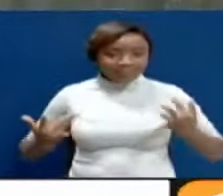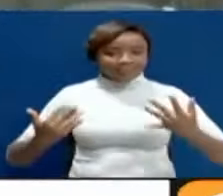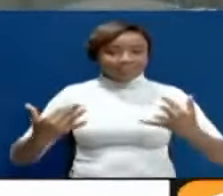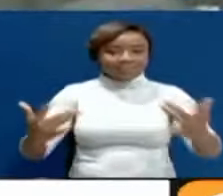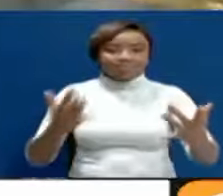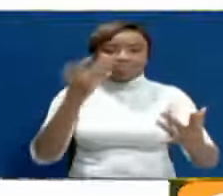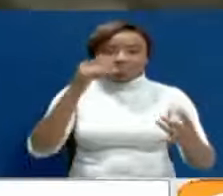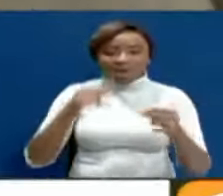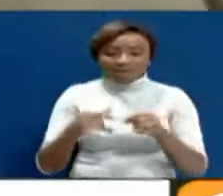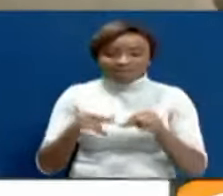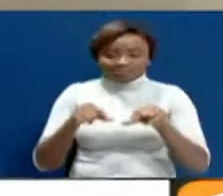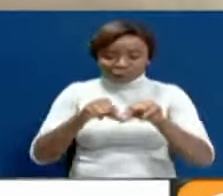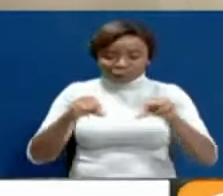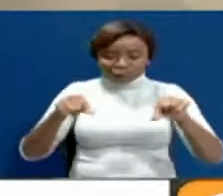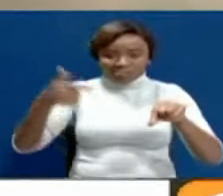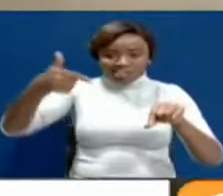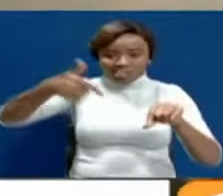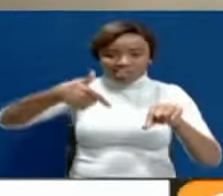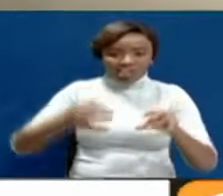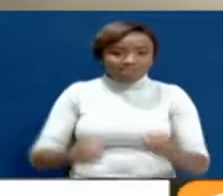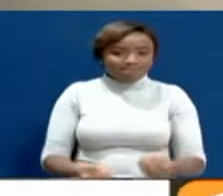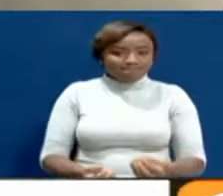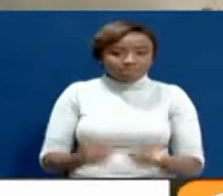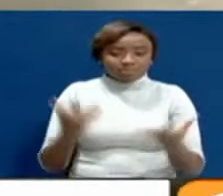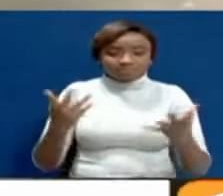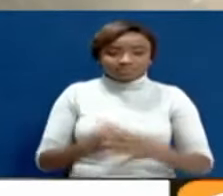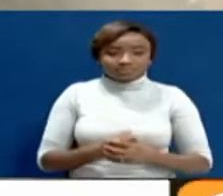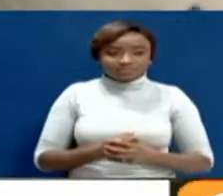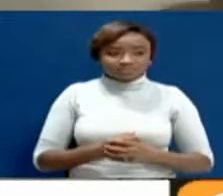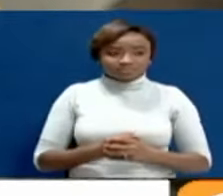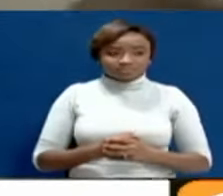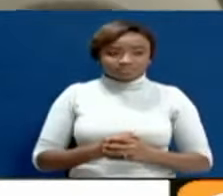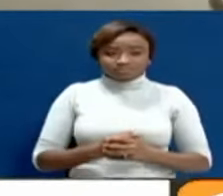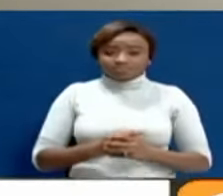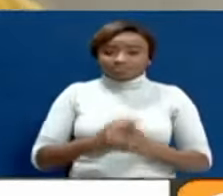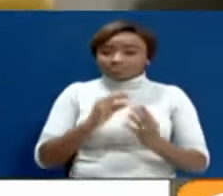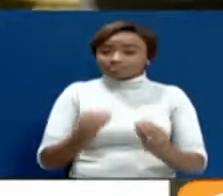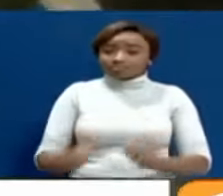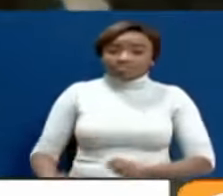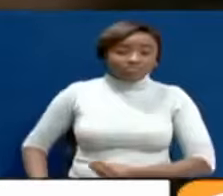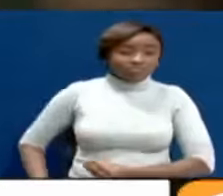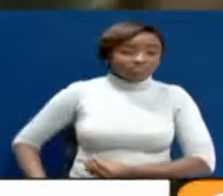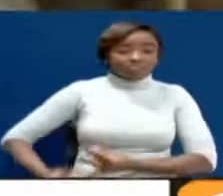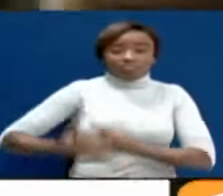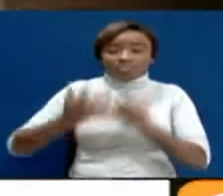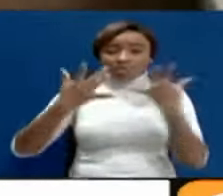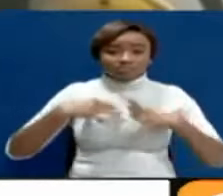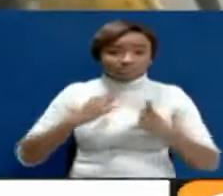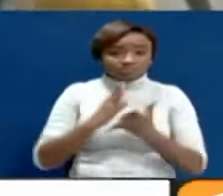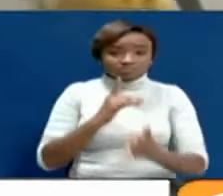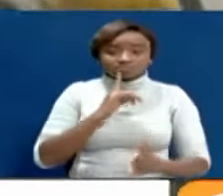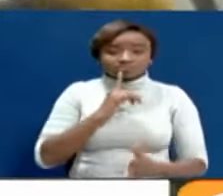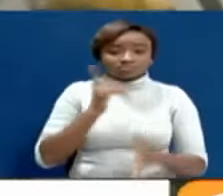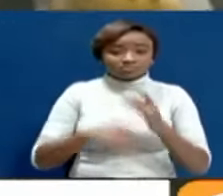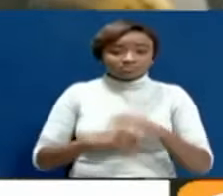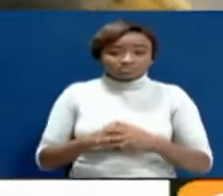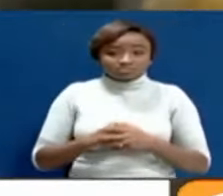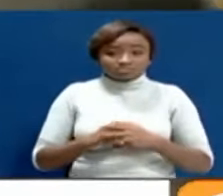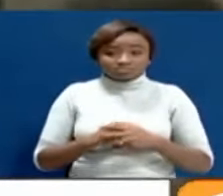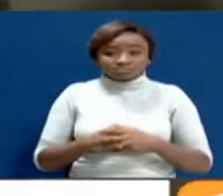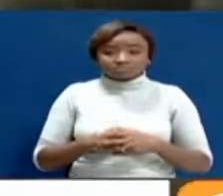an oil leak. Now, the force of the blast was so great, some witnesses say manhole covers